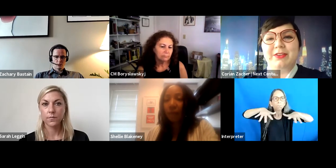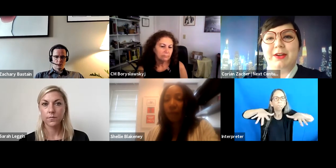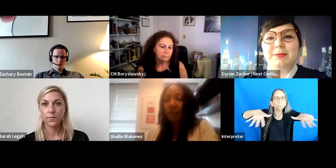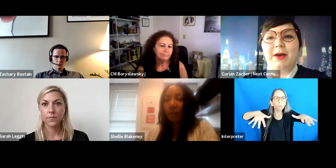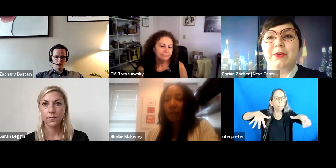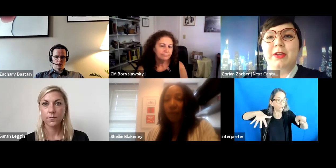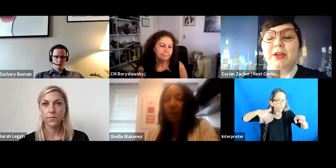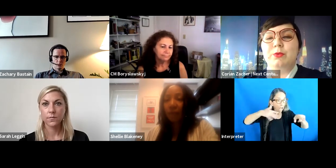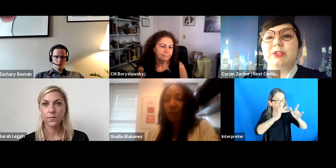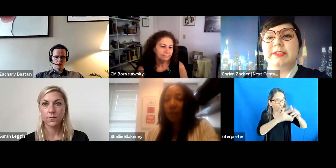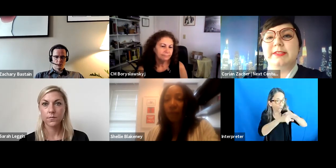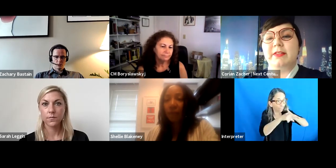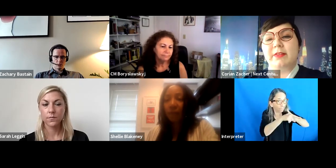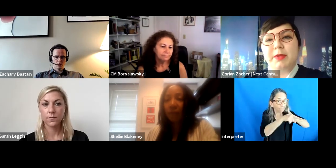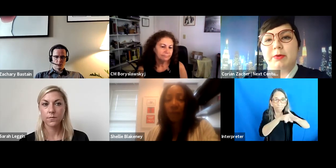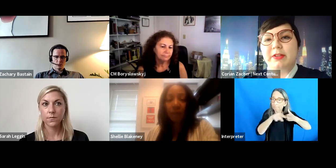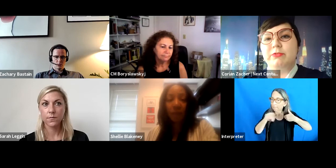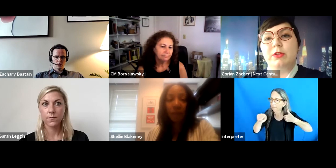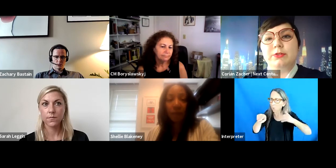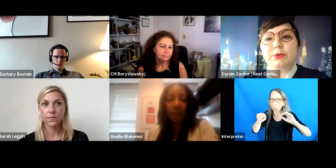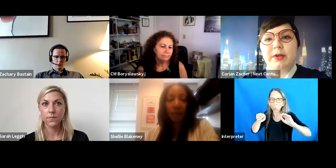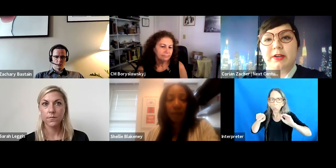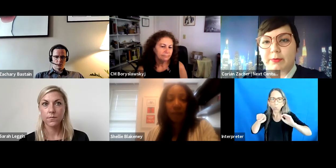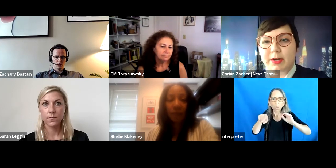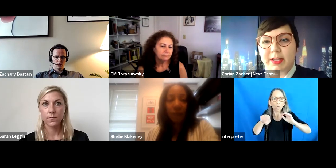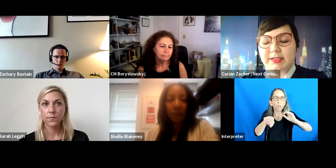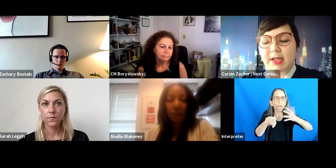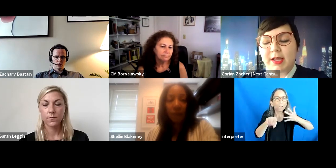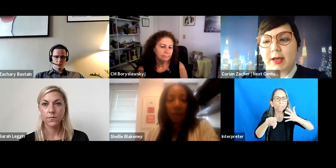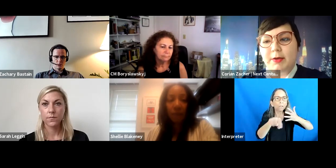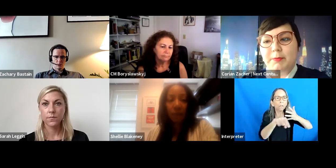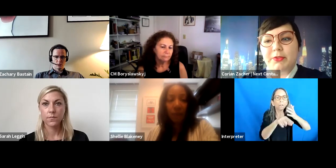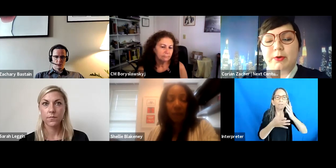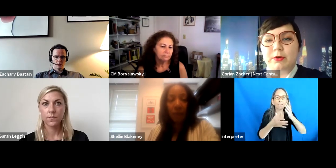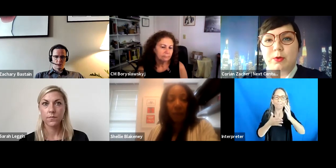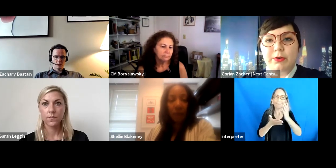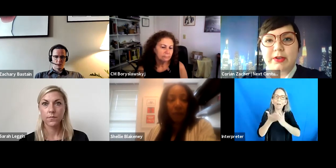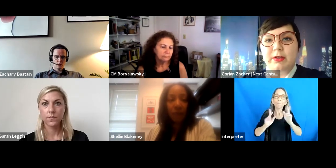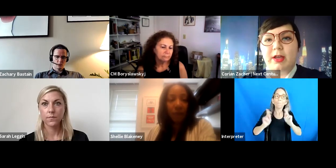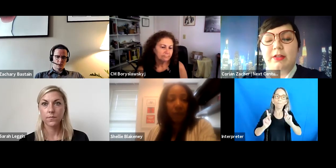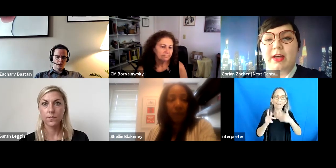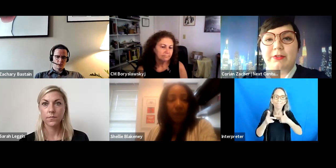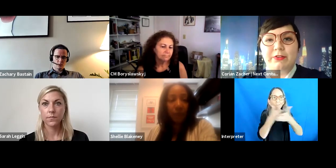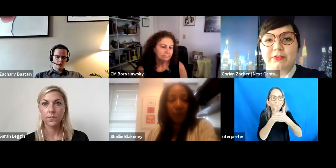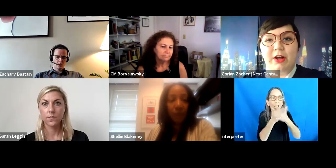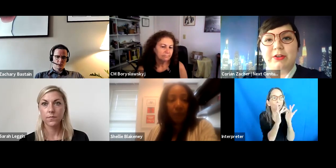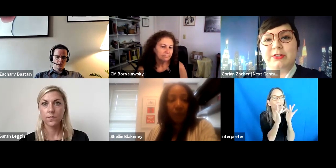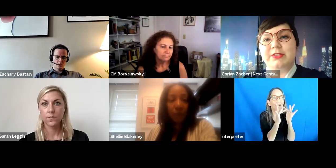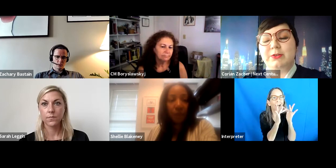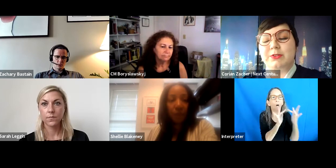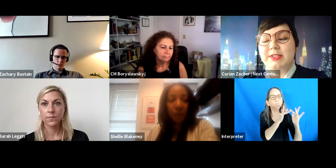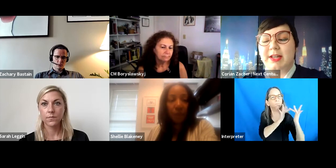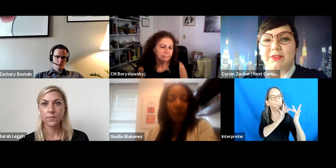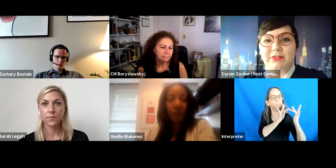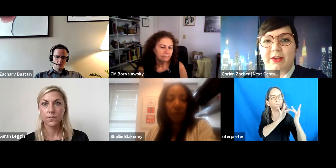that we haven't talked about, which is that some people live close to where a network is, but they're quoted thousands of